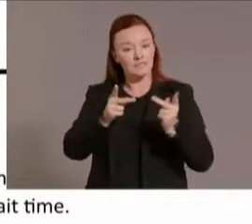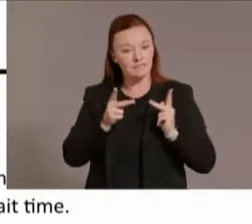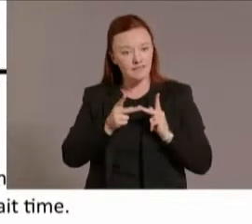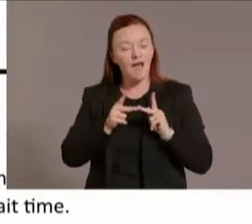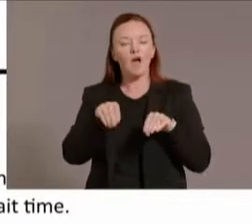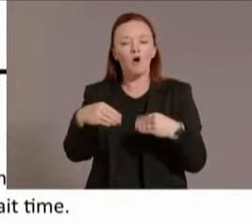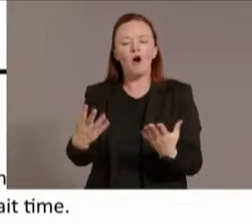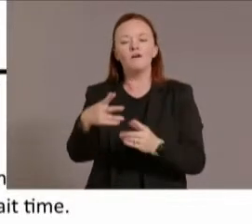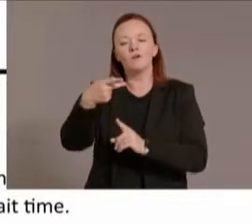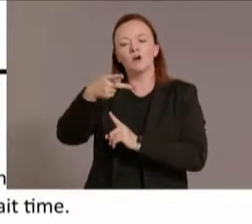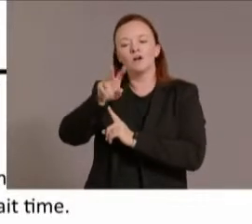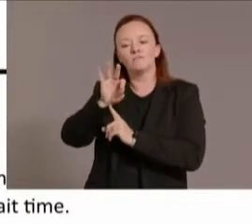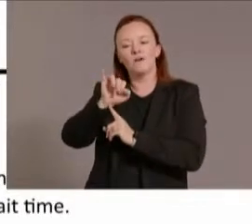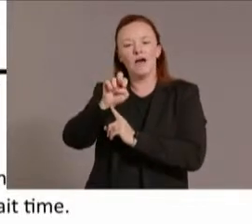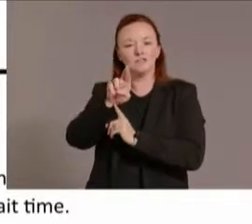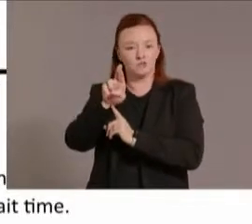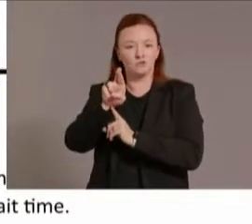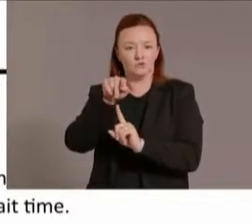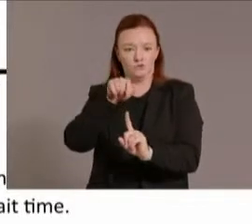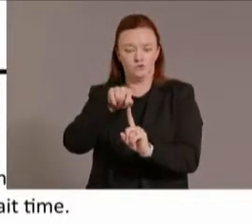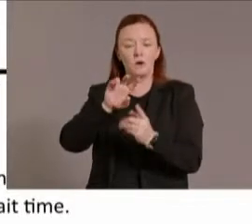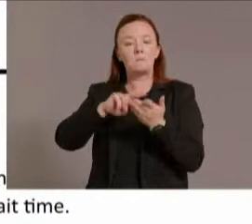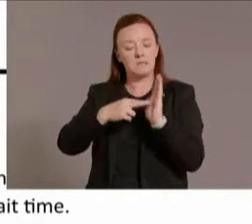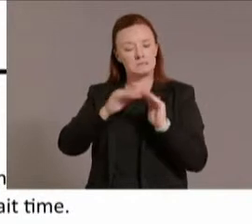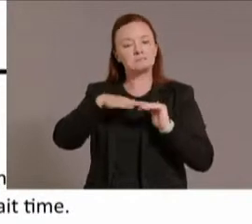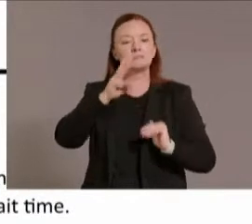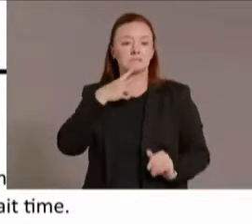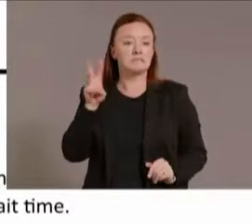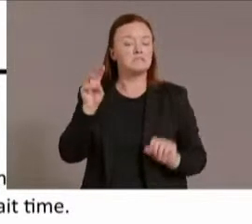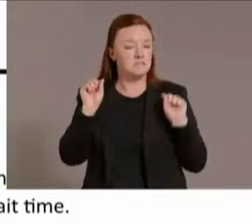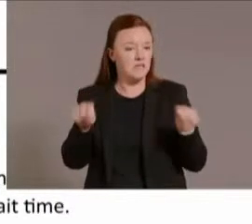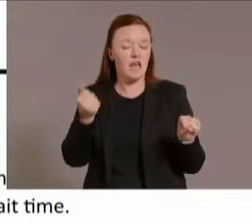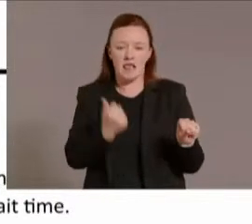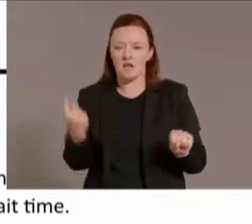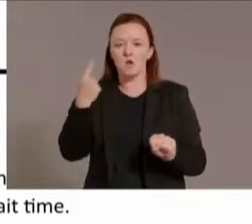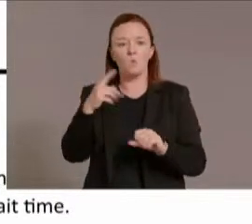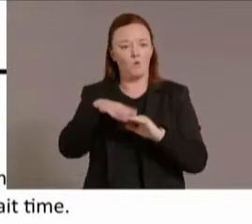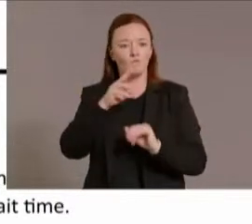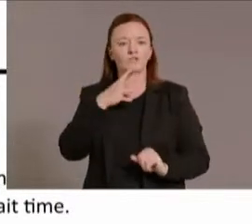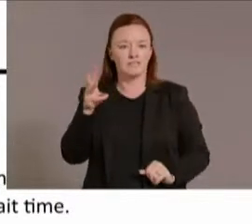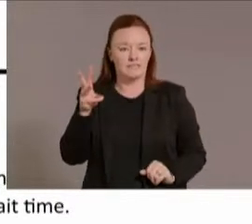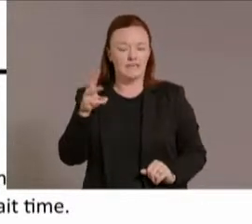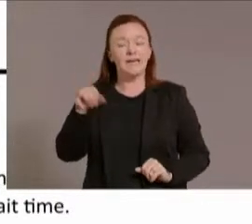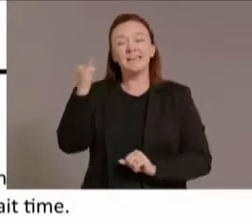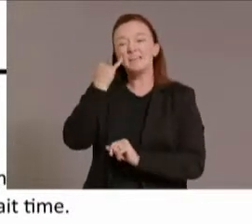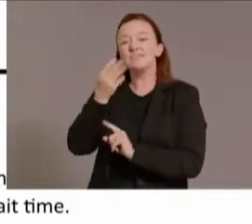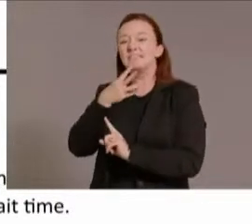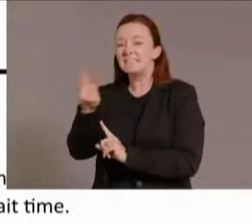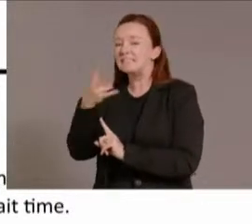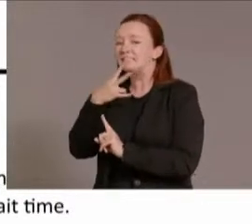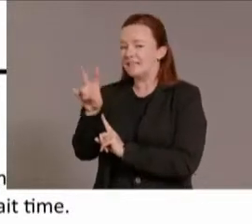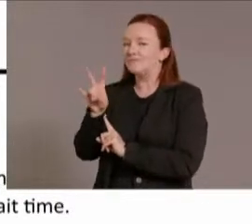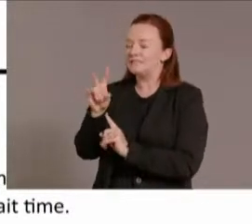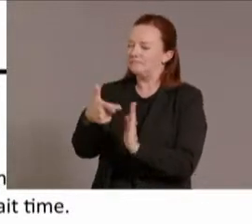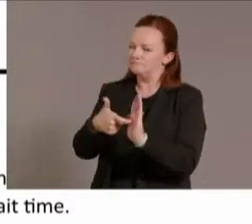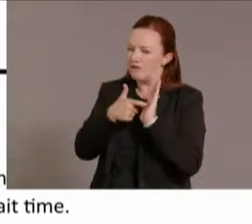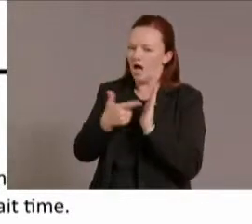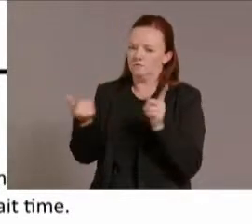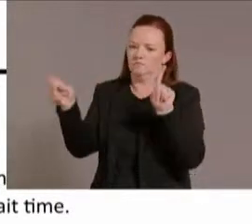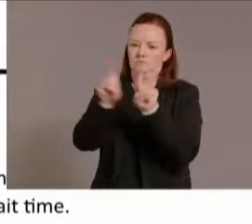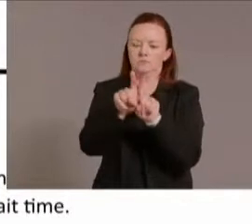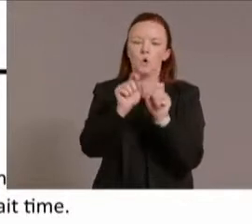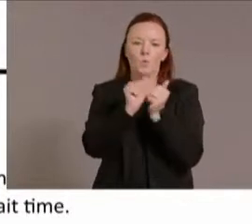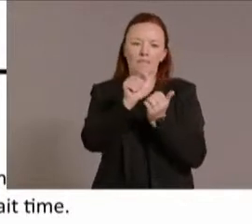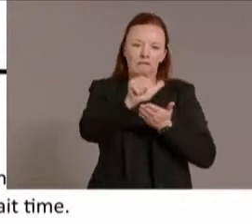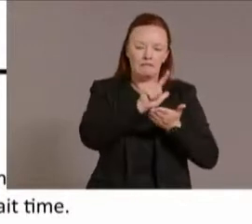for ages 16 and older. We do require that a 16 or 17-year-old be accompanied by a legal guardian, and we